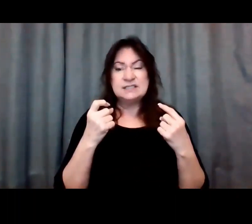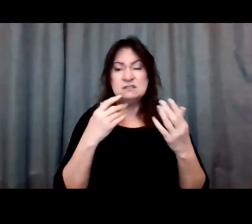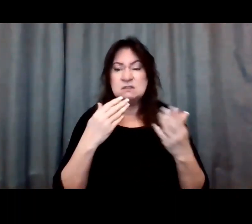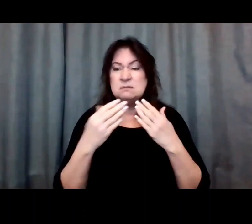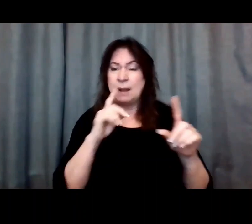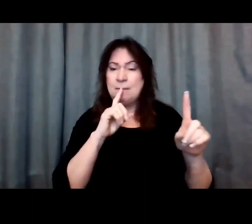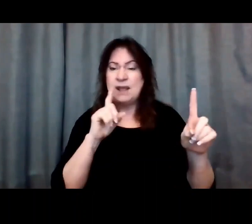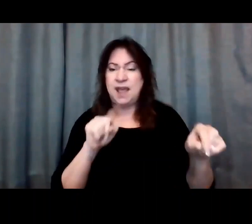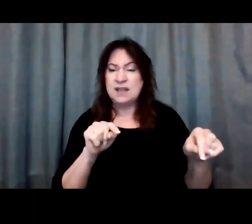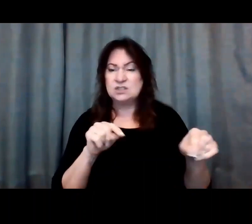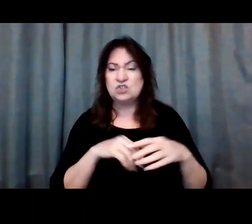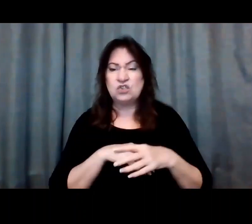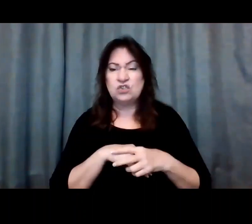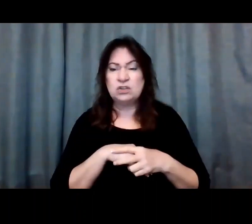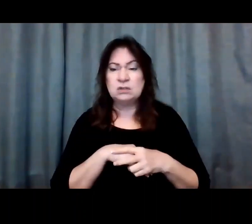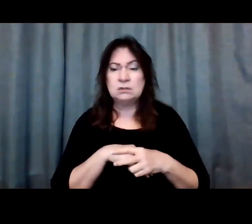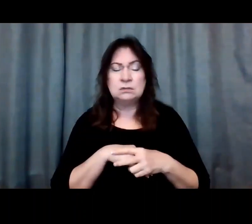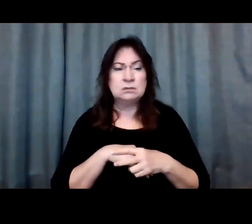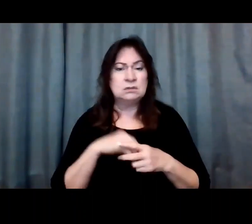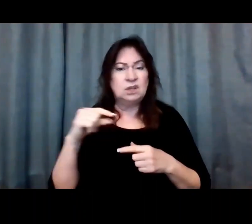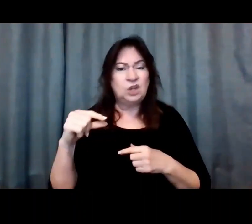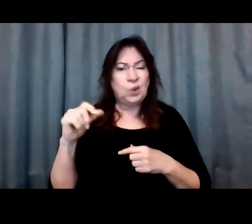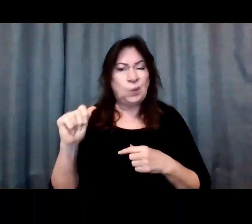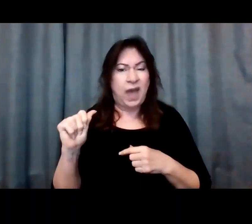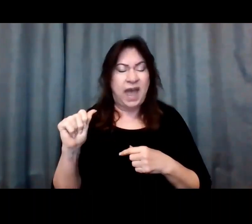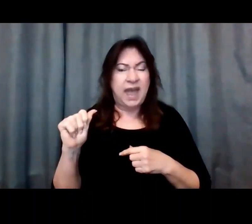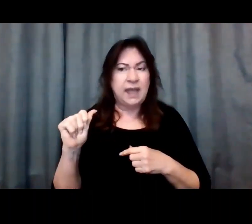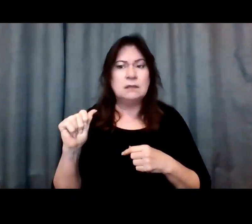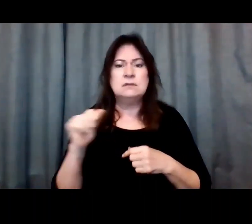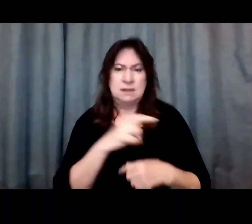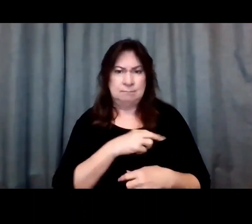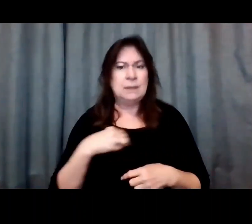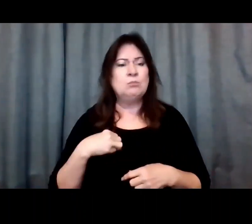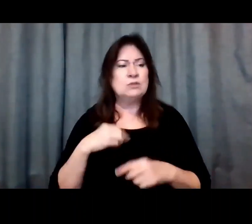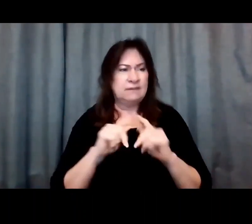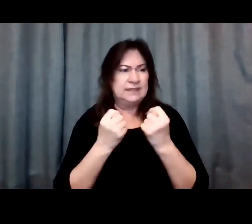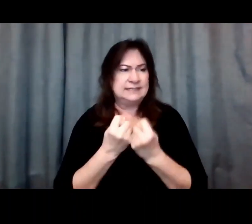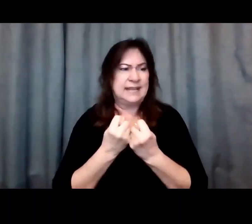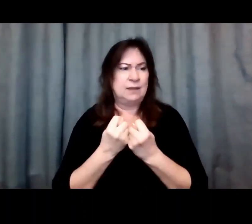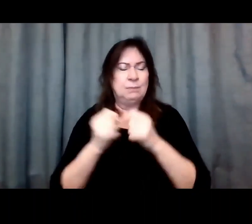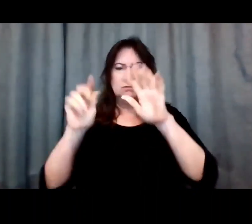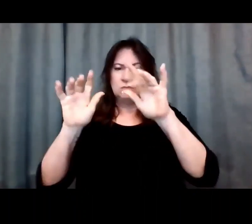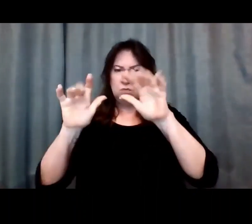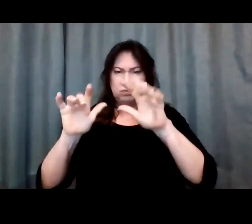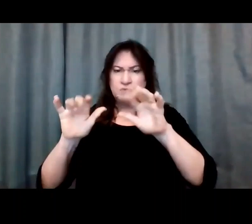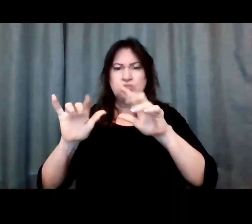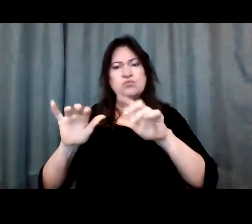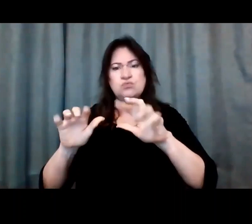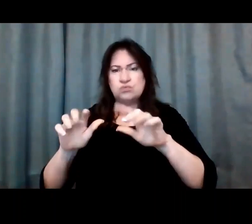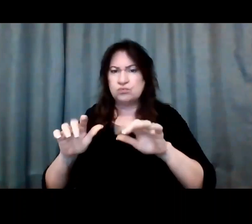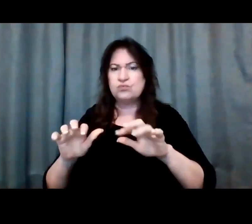in the Q&A, because three members of the team have been answering sequentially.